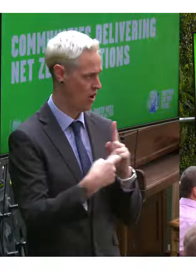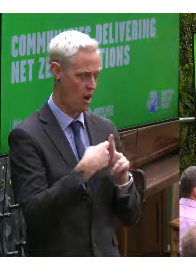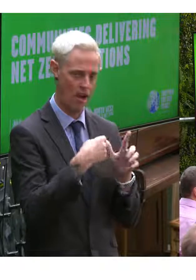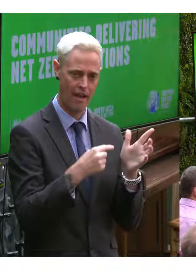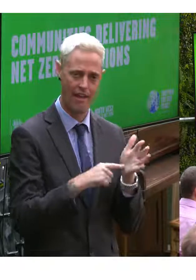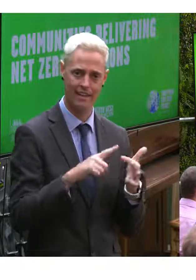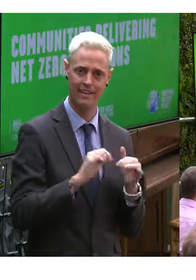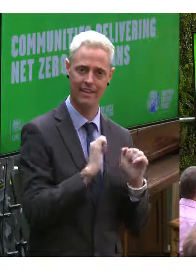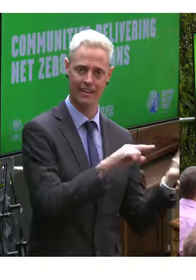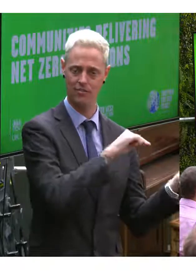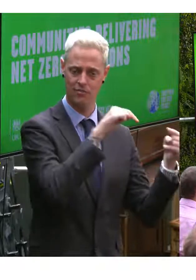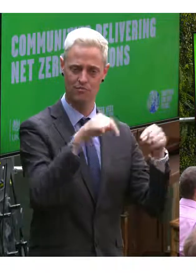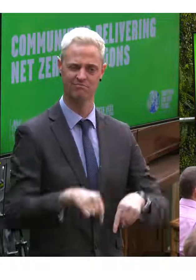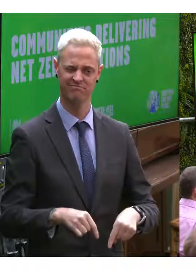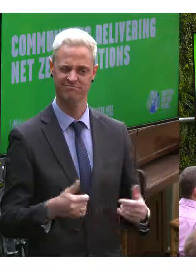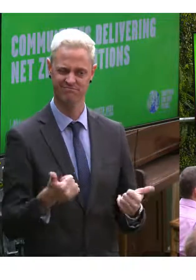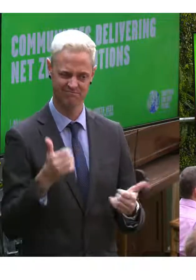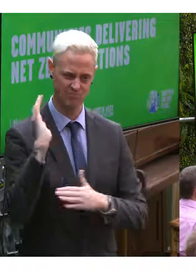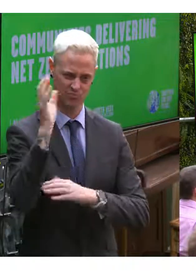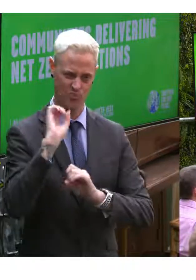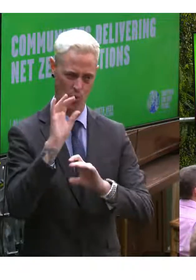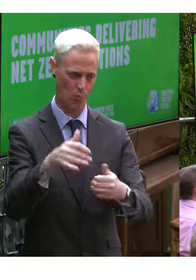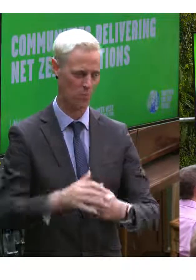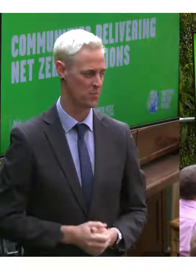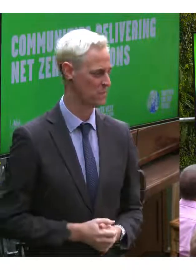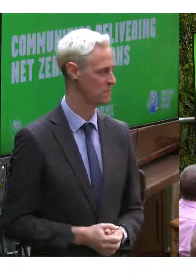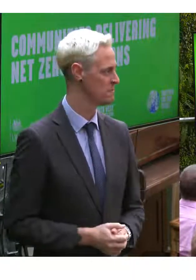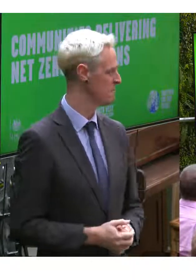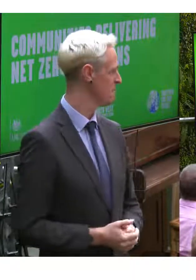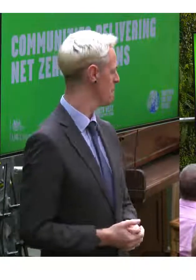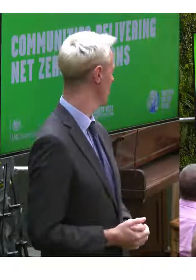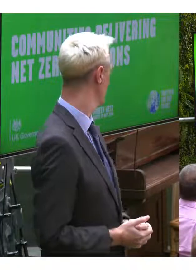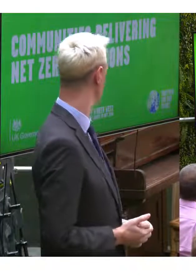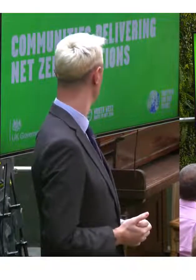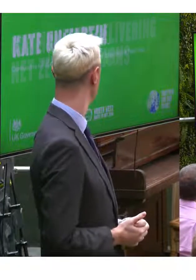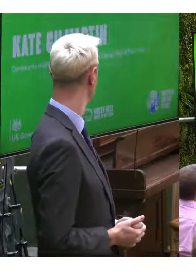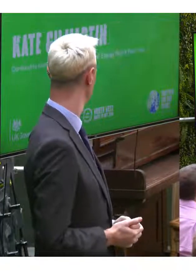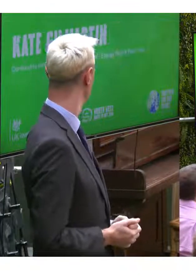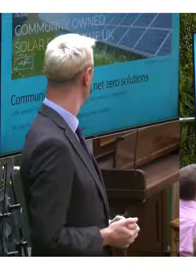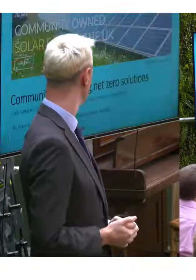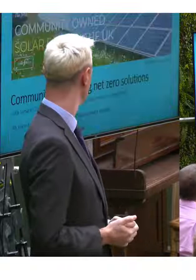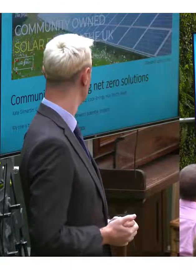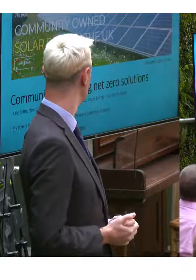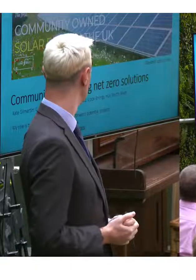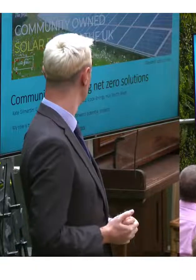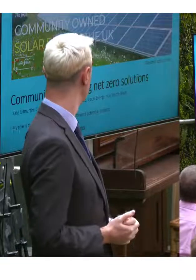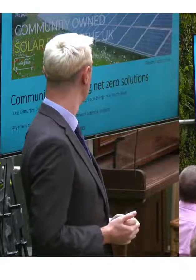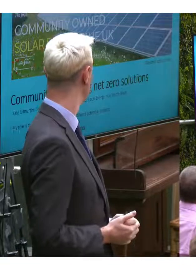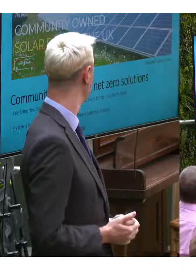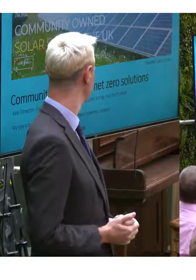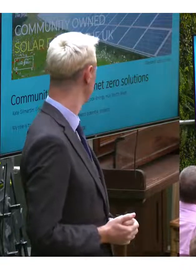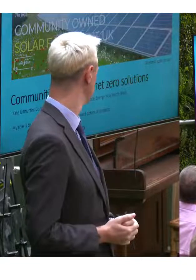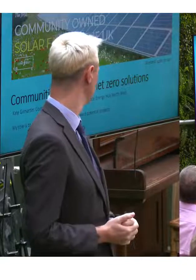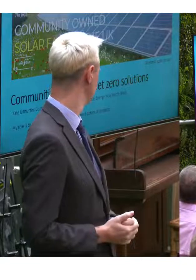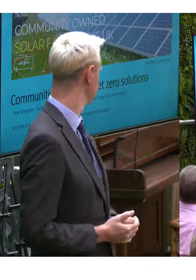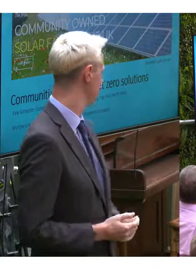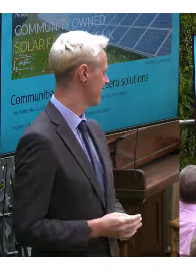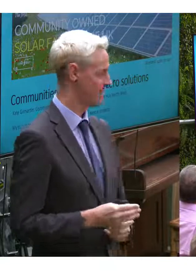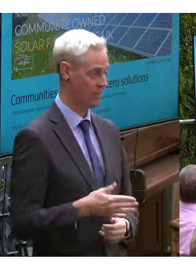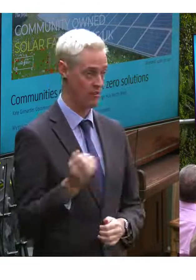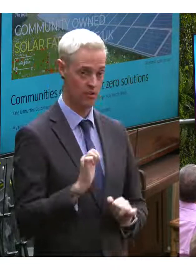Northwest Local Community Energy Hub. Over to you, Kate. Very much. Hi, from the macro to the